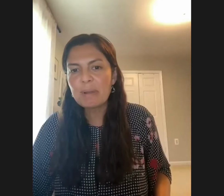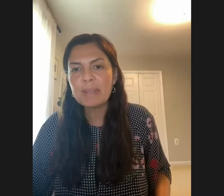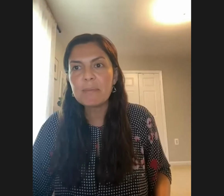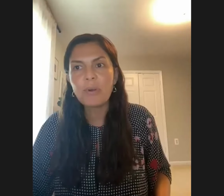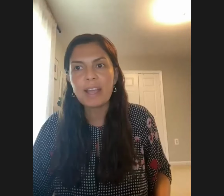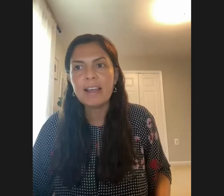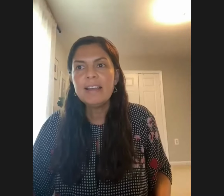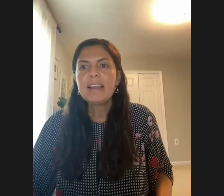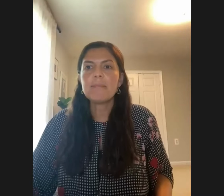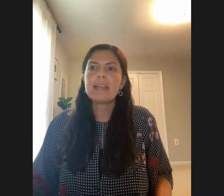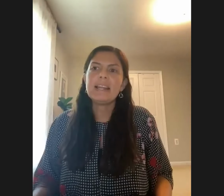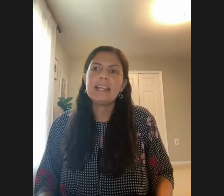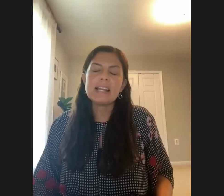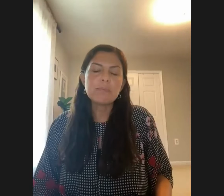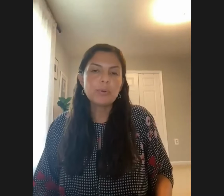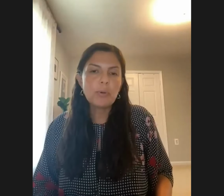answer each question.